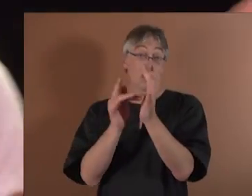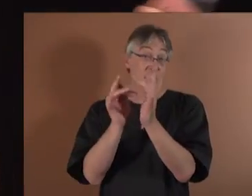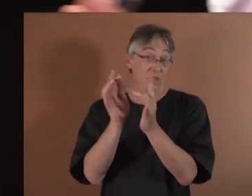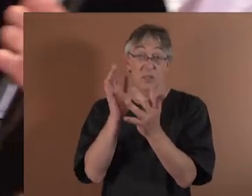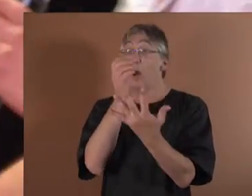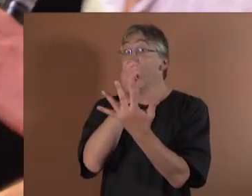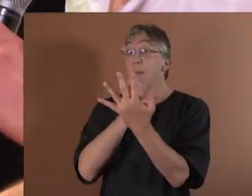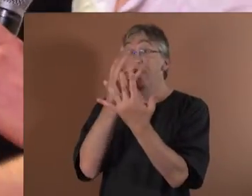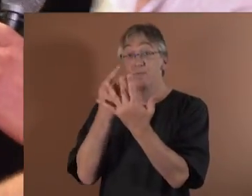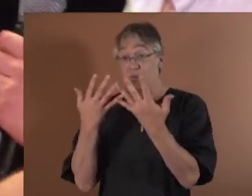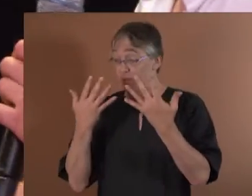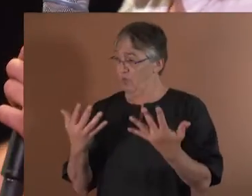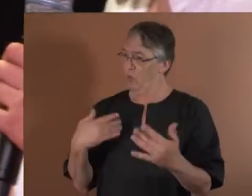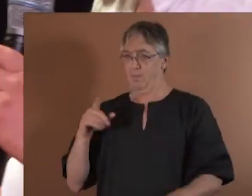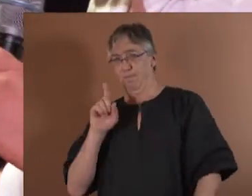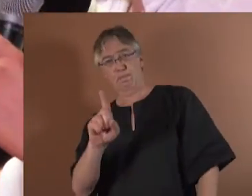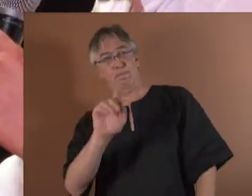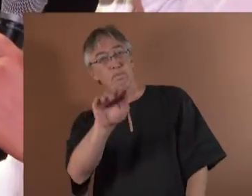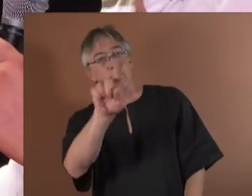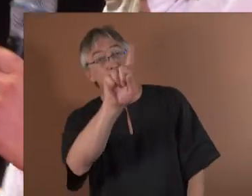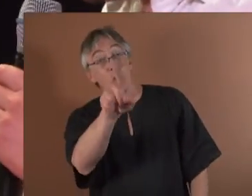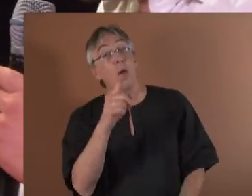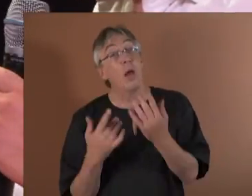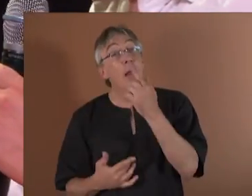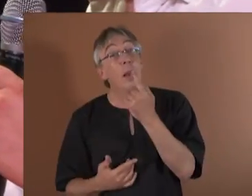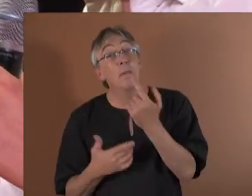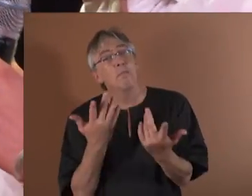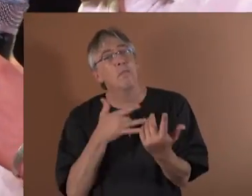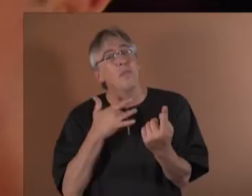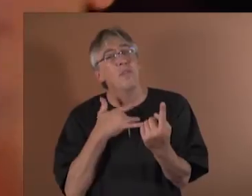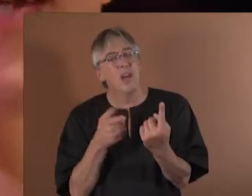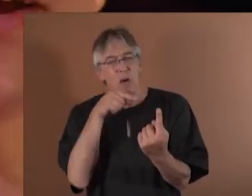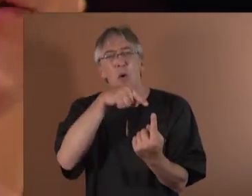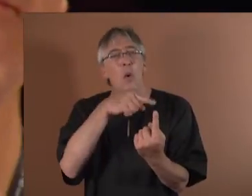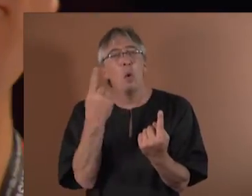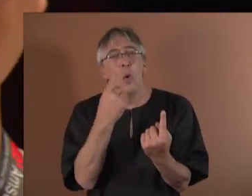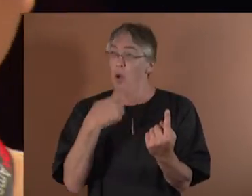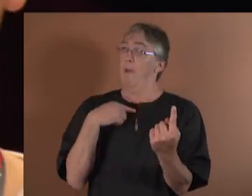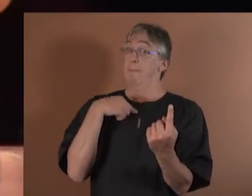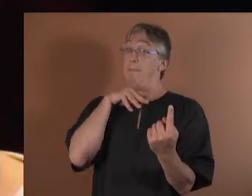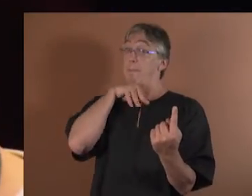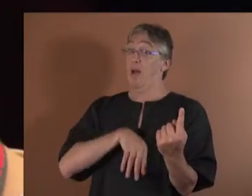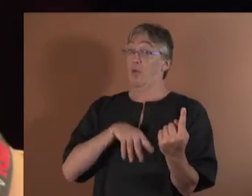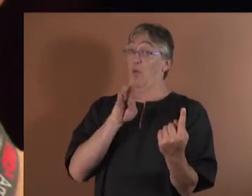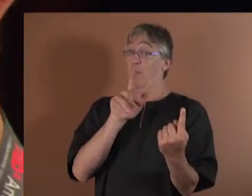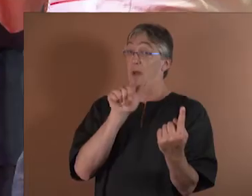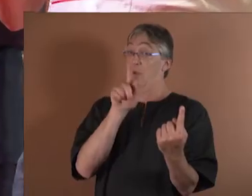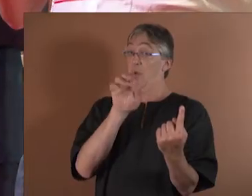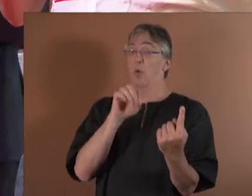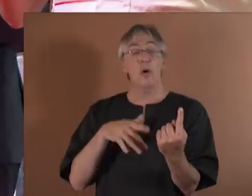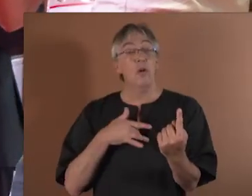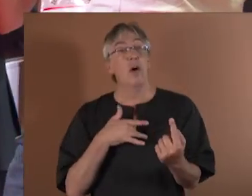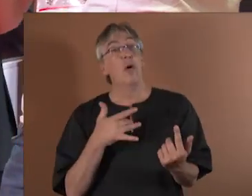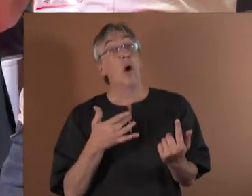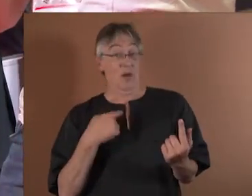So, now a question, young man. Do does it taste to lick... Who did you get? Plato. Plato. How does it taste? Well, I studied